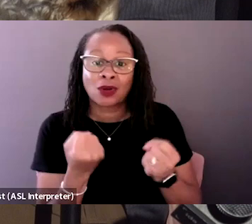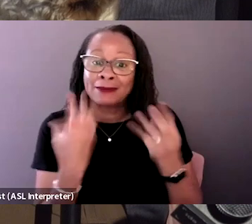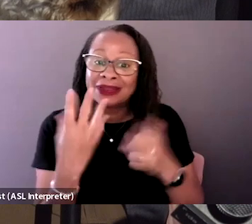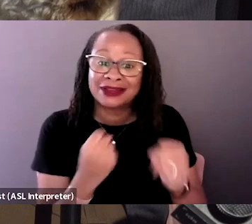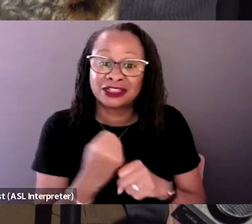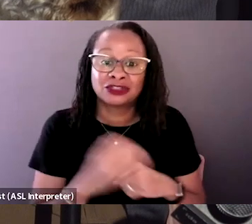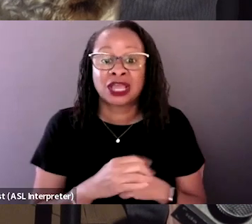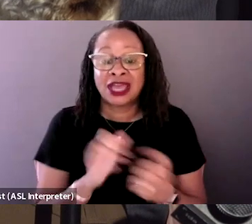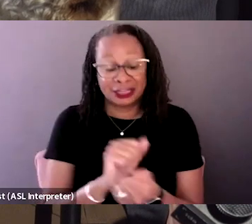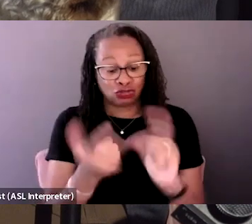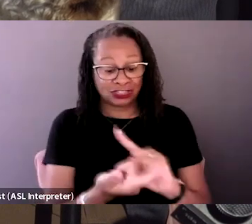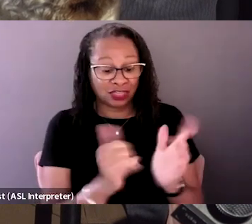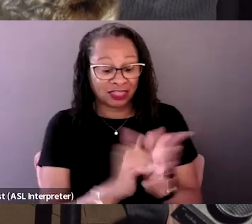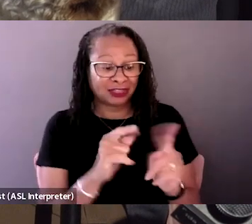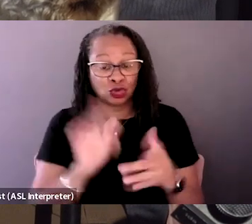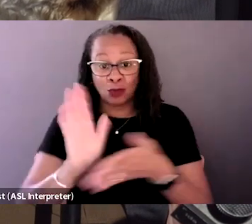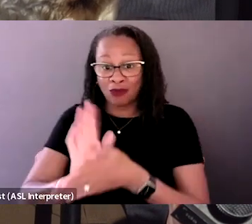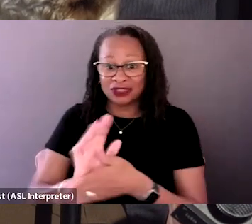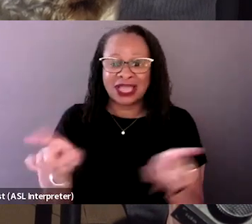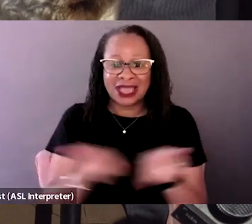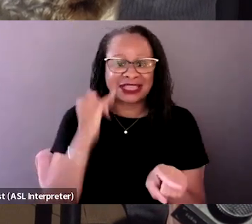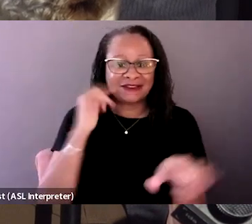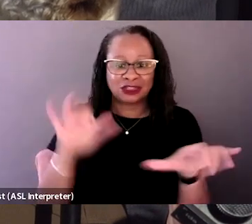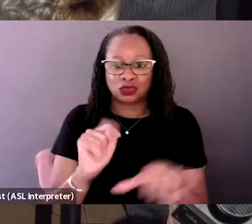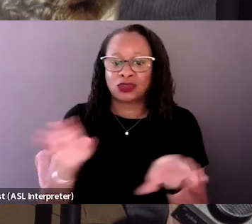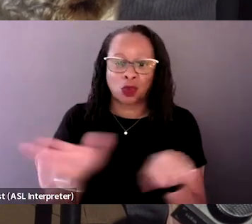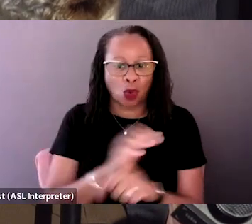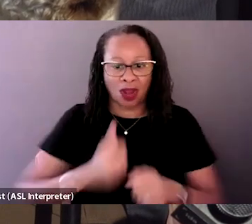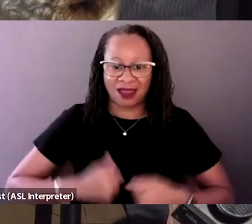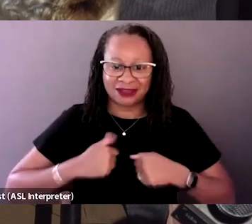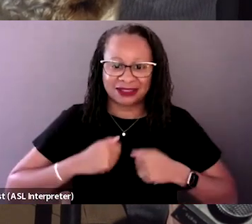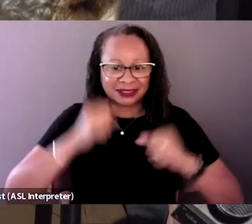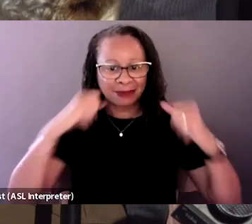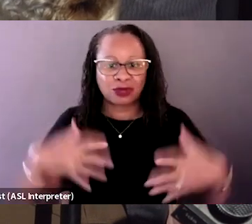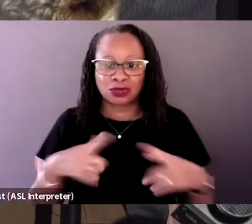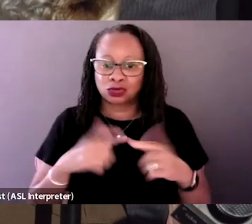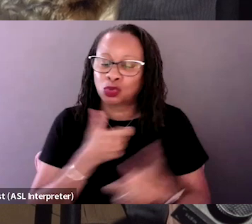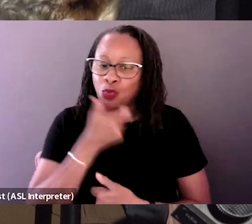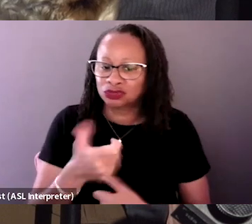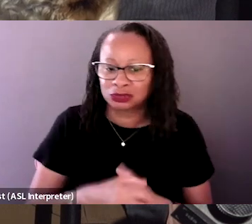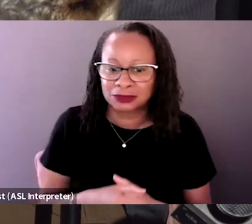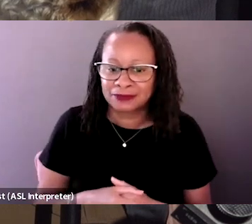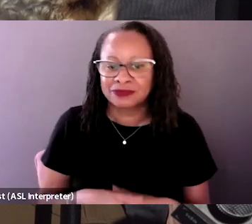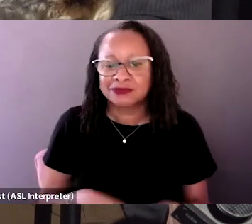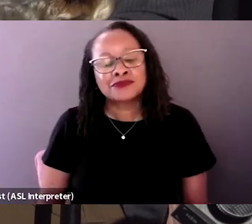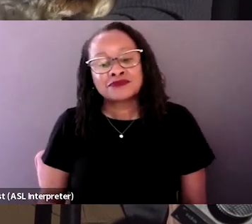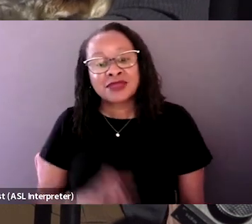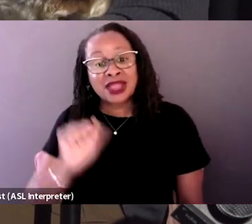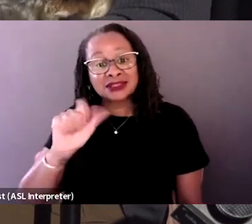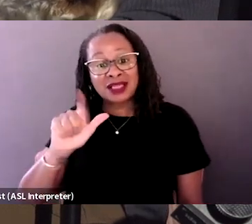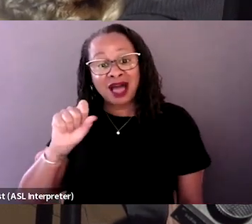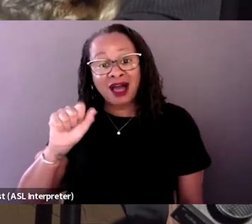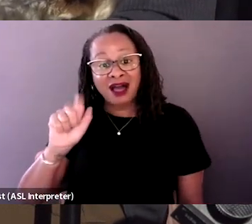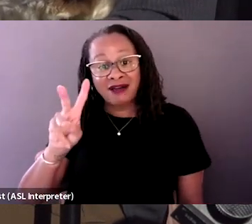translated their ability as a sculptor, as a painter, into cinema was as if they'd been doing it their whole lives. It was a miracle to watch it.